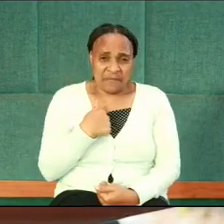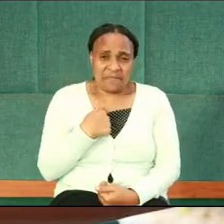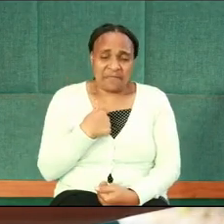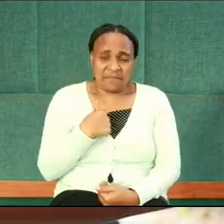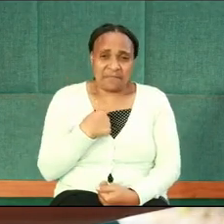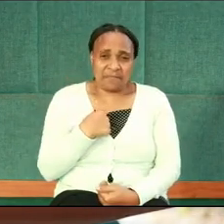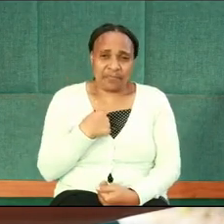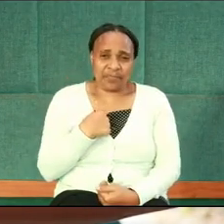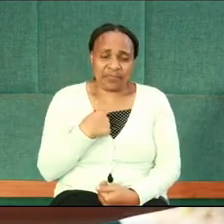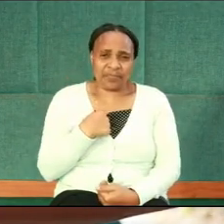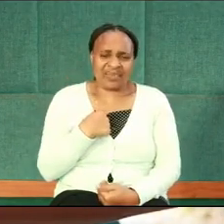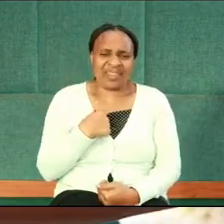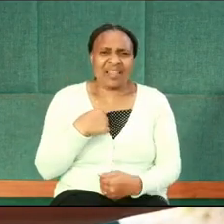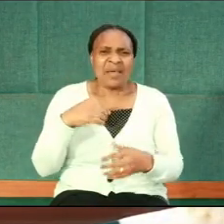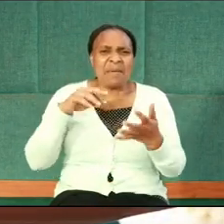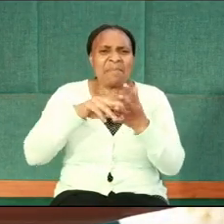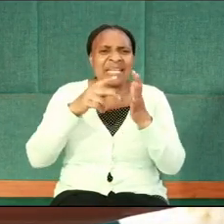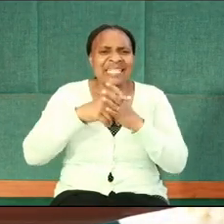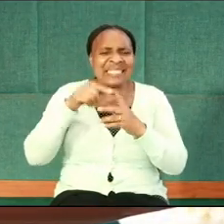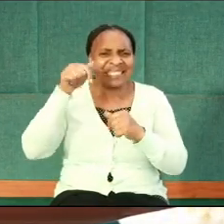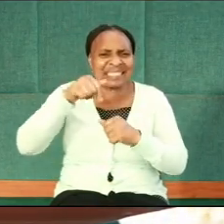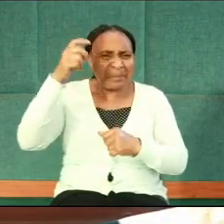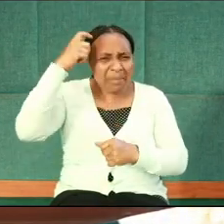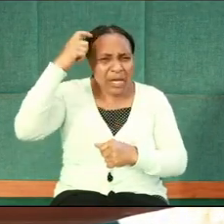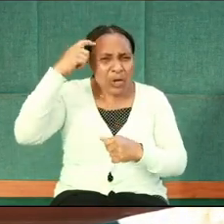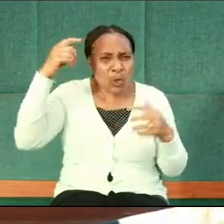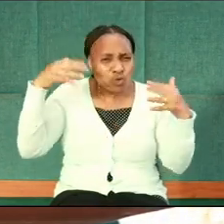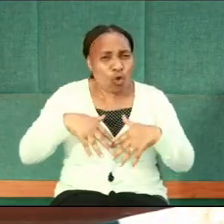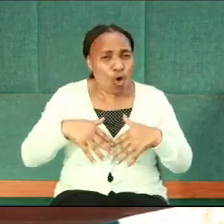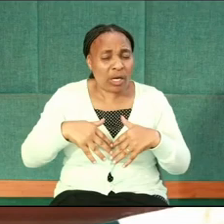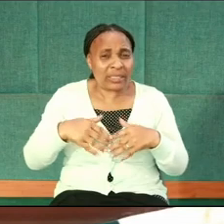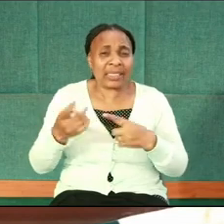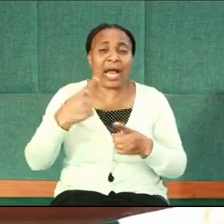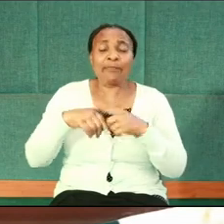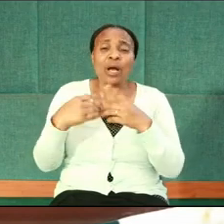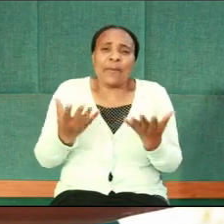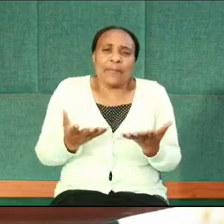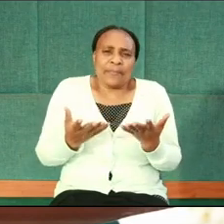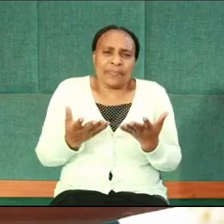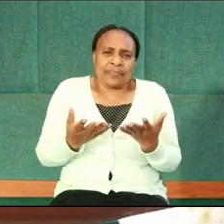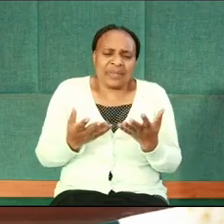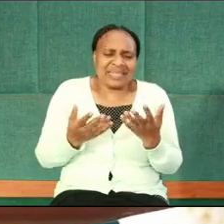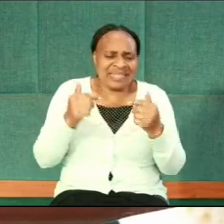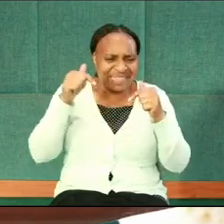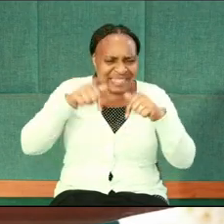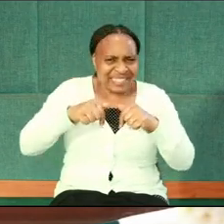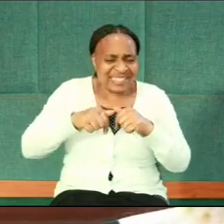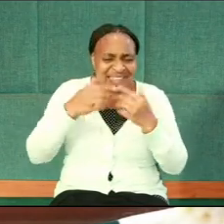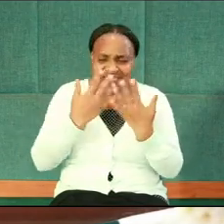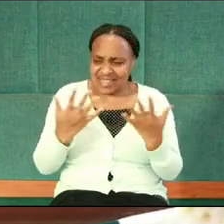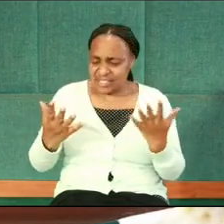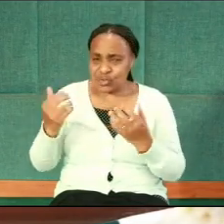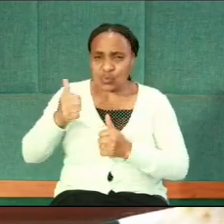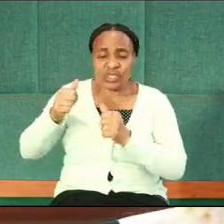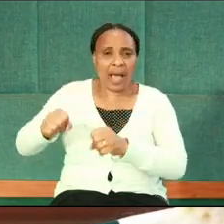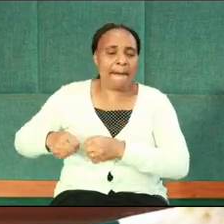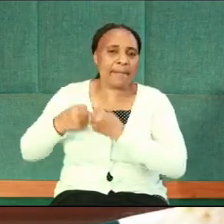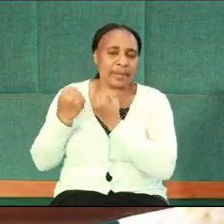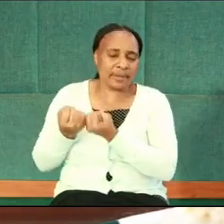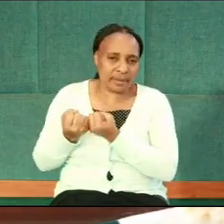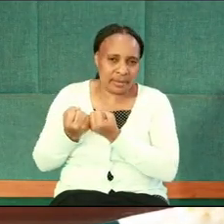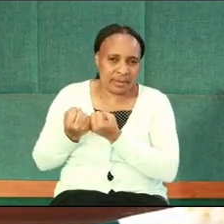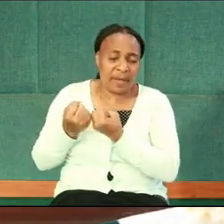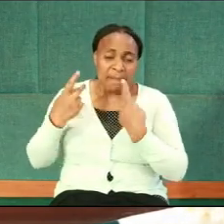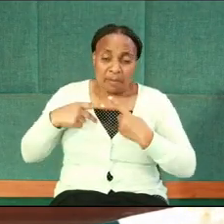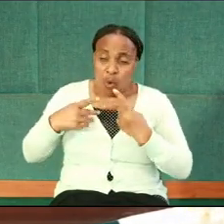traumatizing you. Those psychological trauma come as a result of the traumatic events that people go